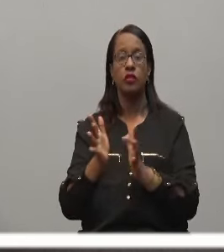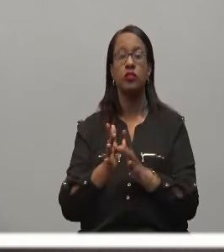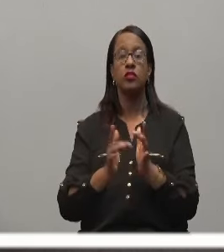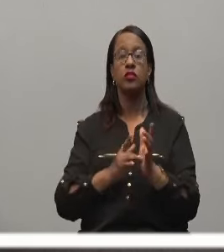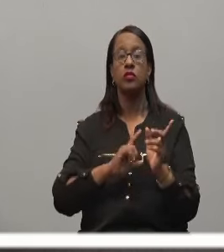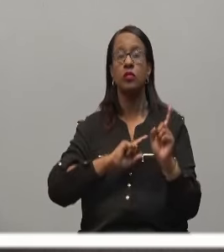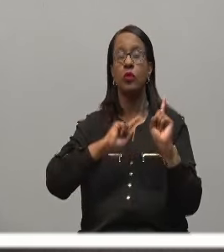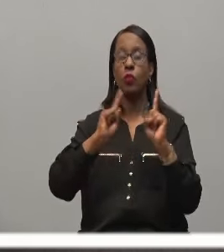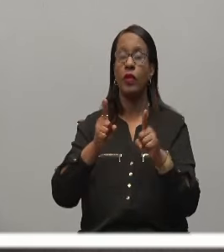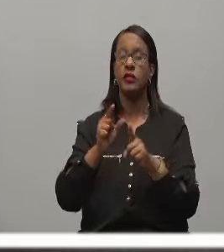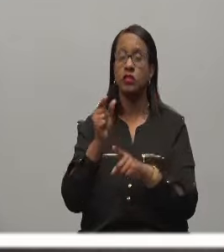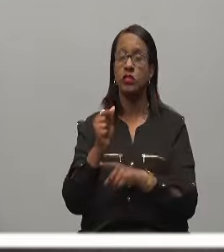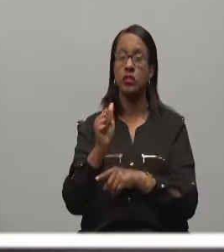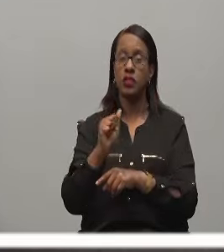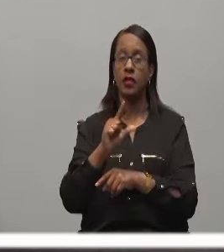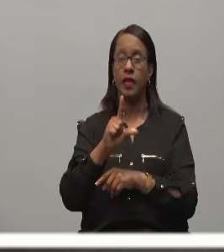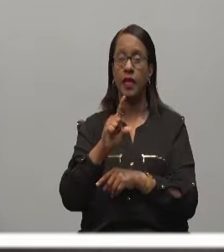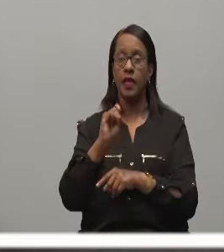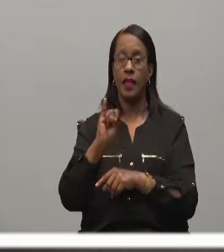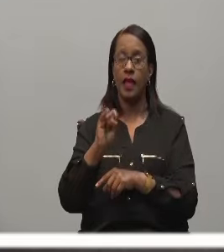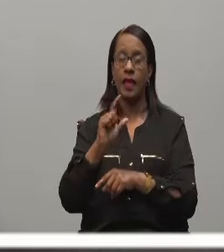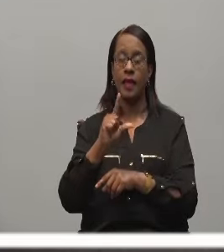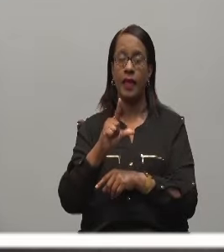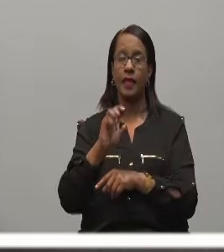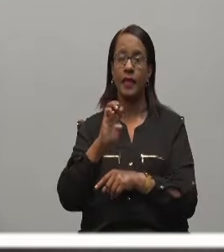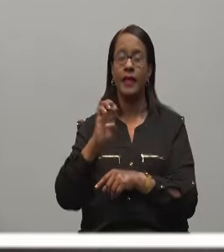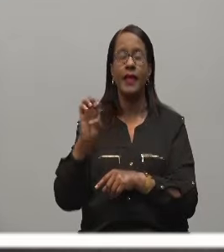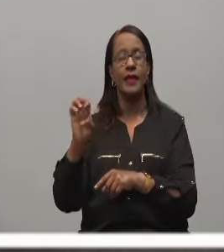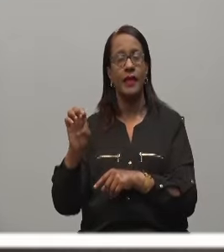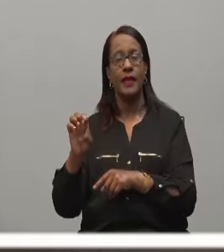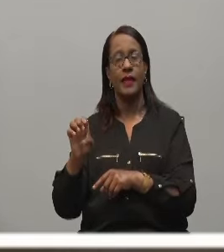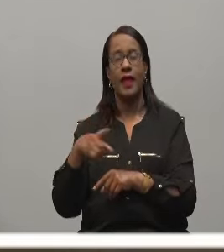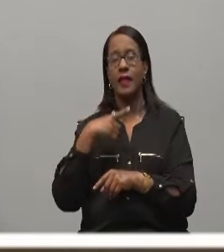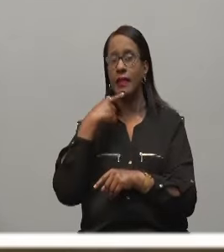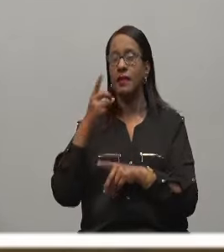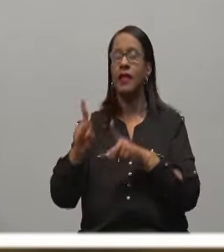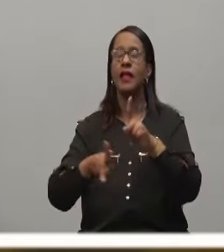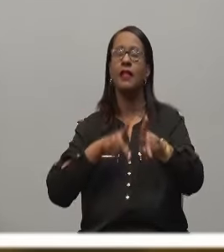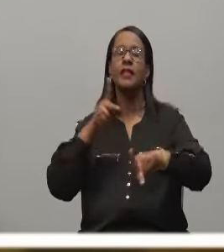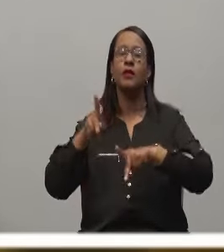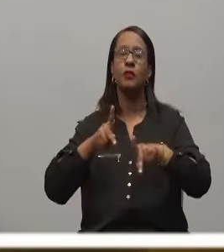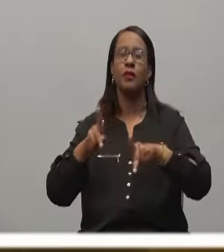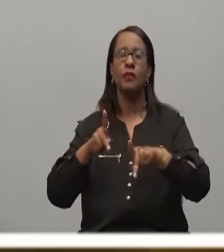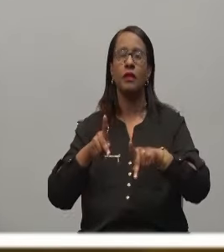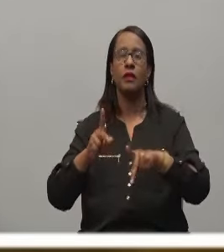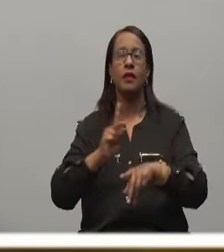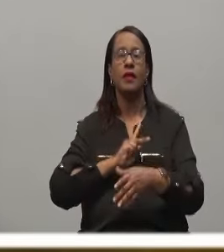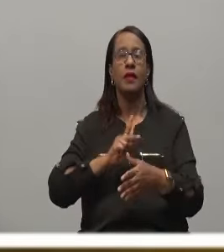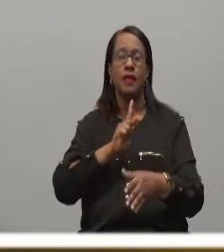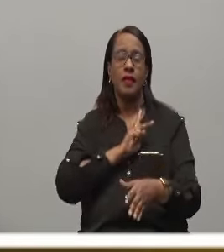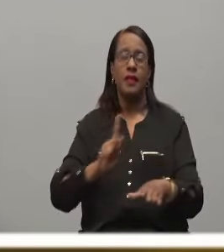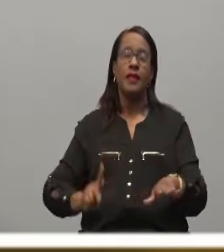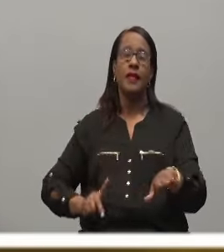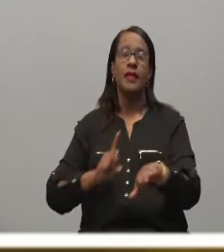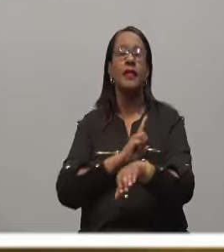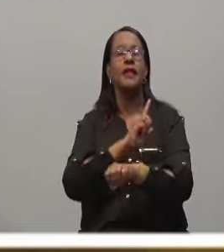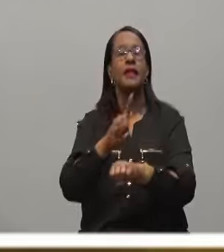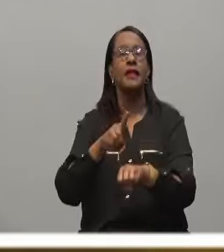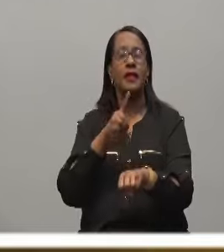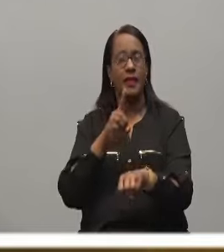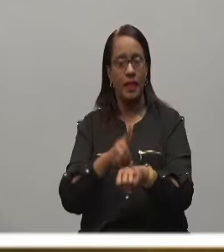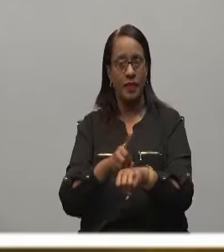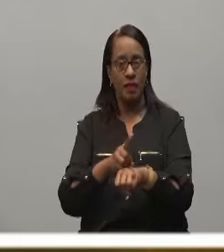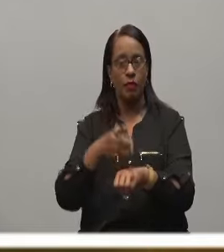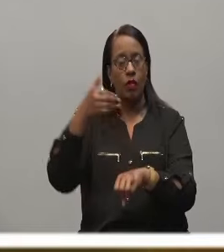hand. Repent and believe the good news. And that's actually the formula that begins Lent. One of two formulas. Remember, you are dust and